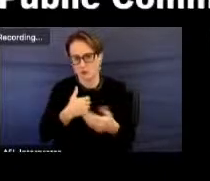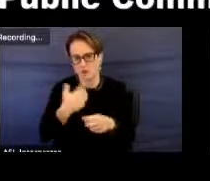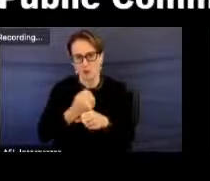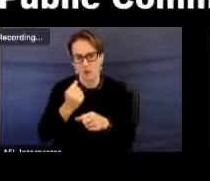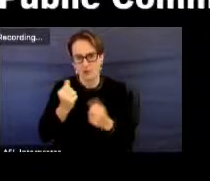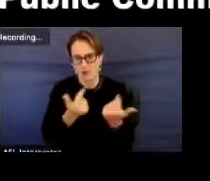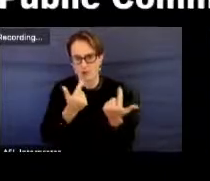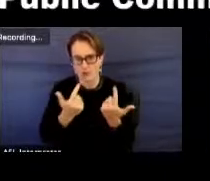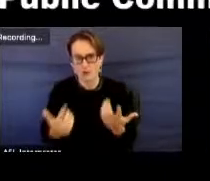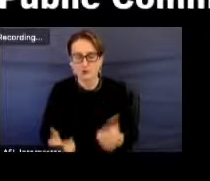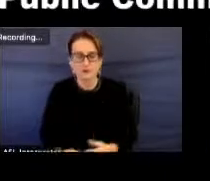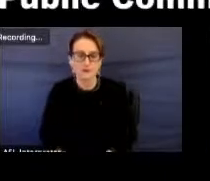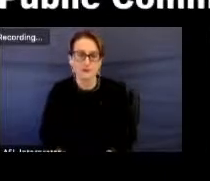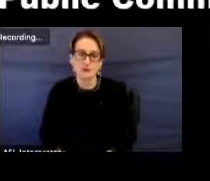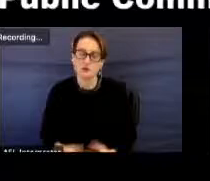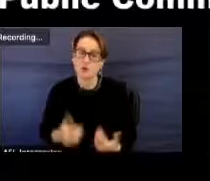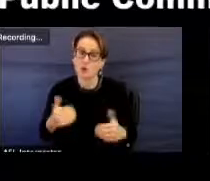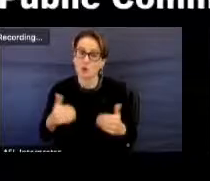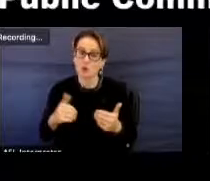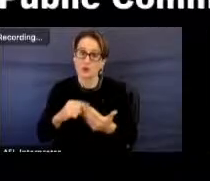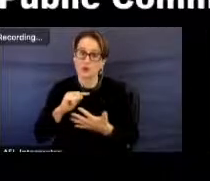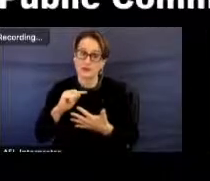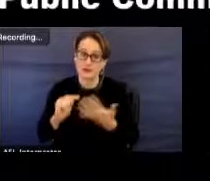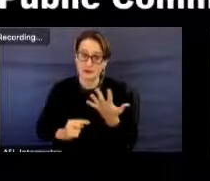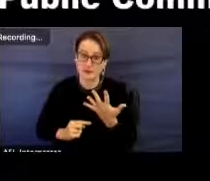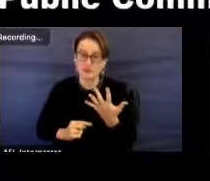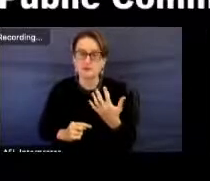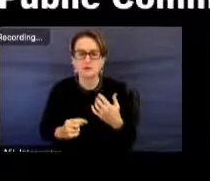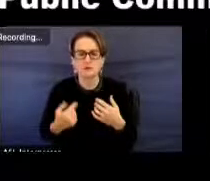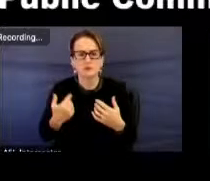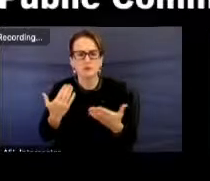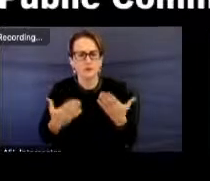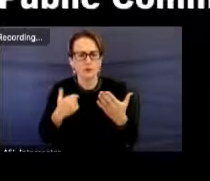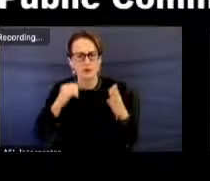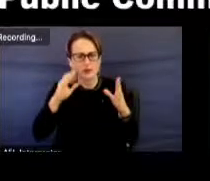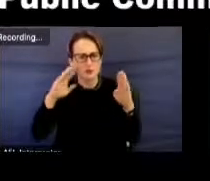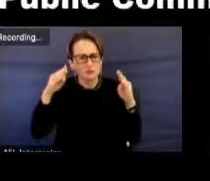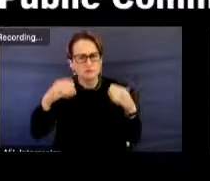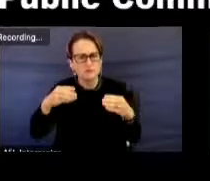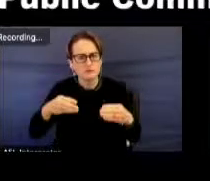okay. Well, that's quite a list. Maybe we actually need to look at them one by one.